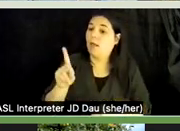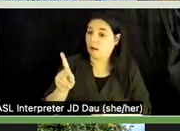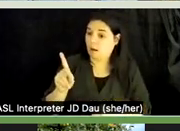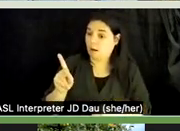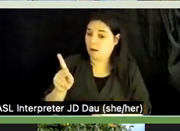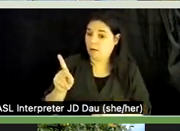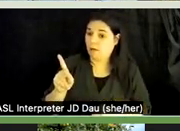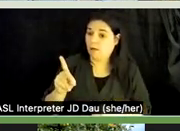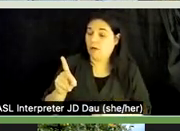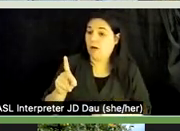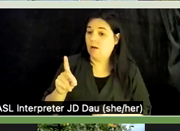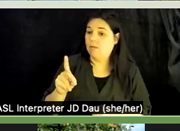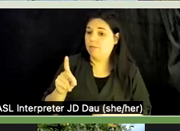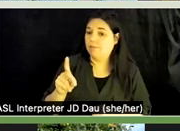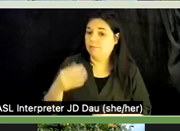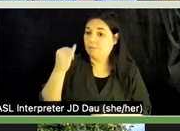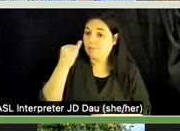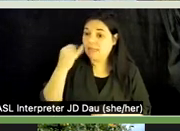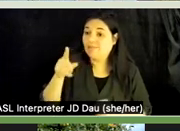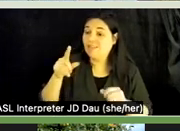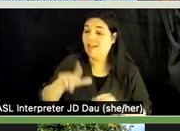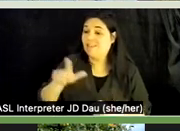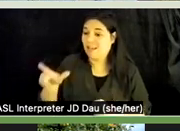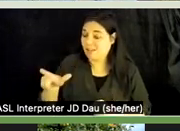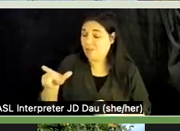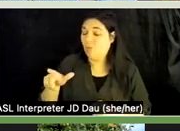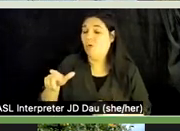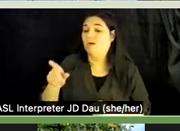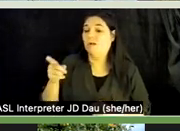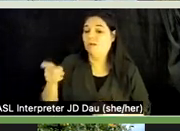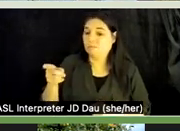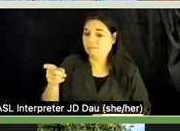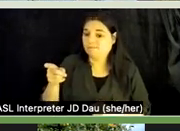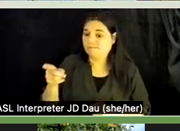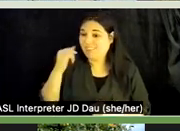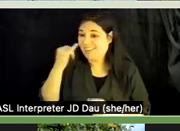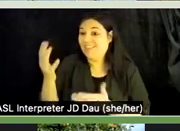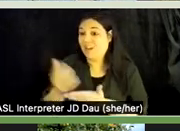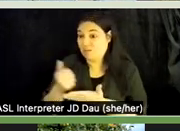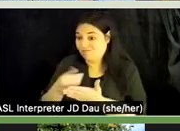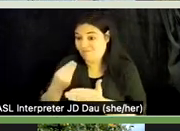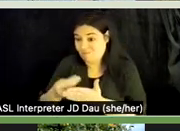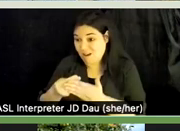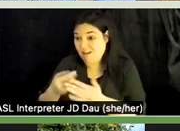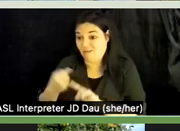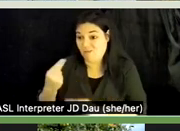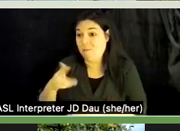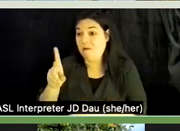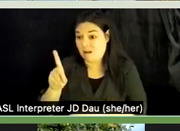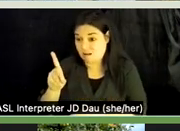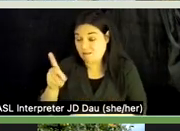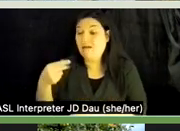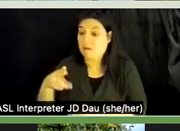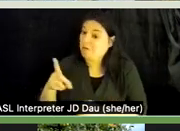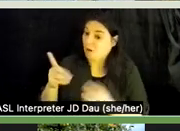particularly if the housing provider is getting money from HUD. So in other words,